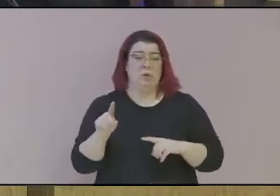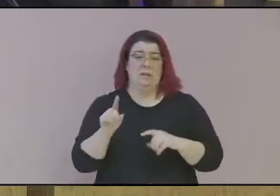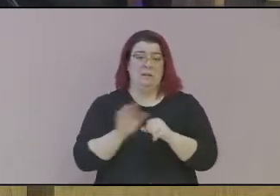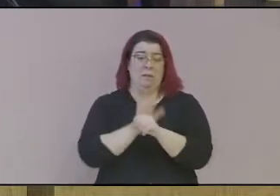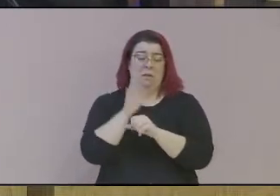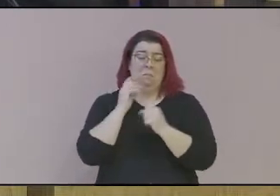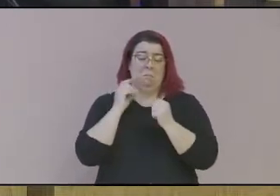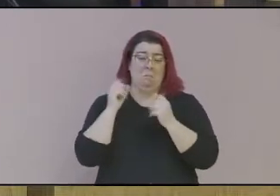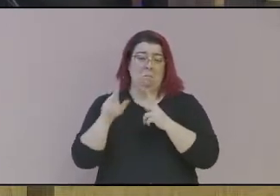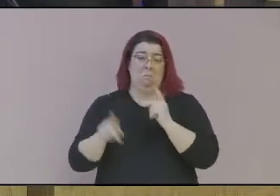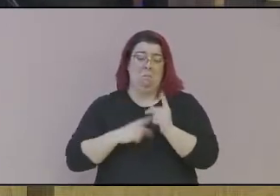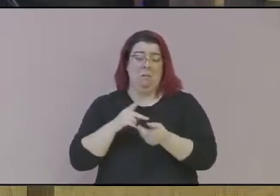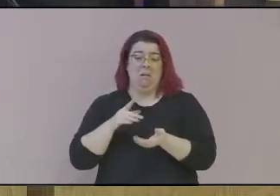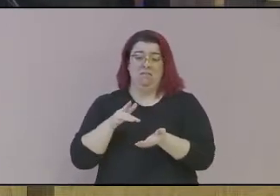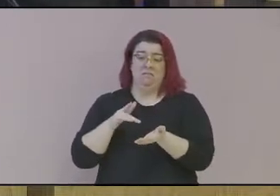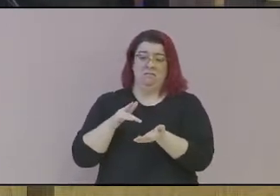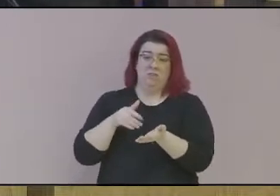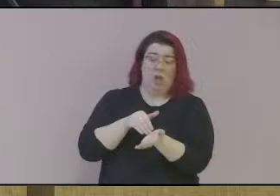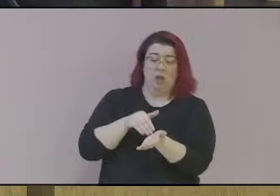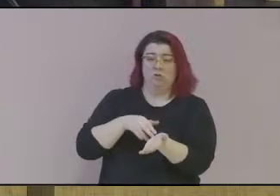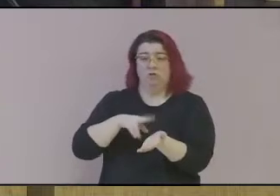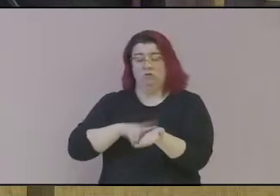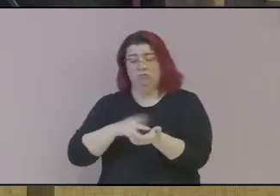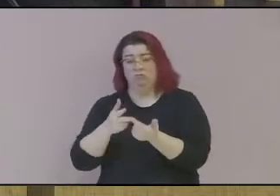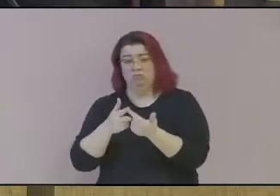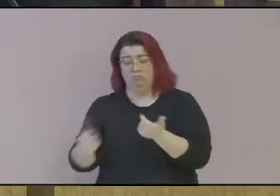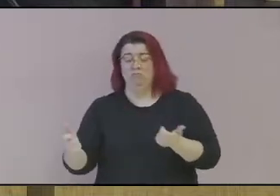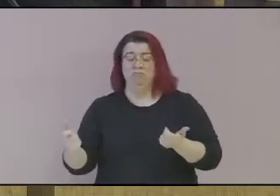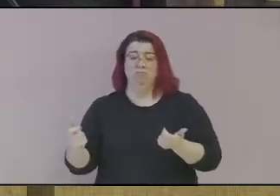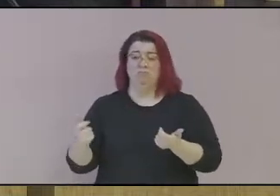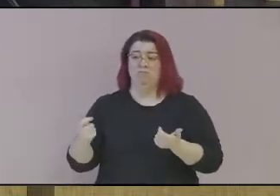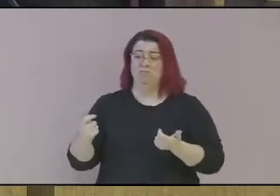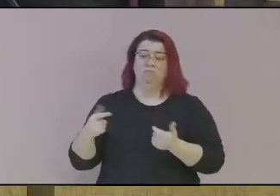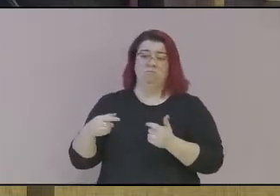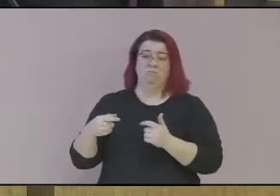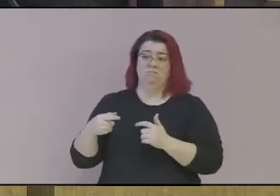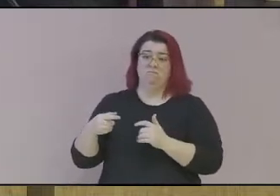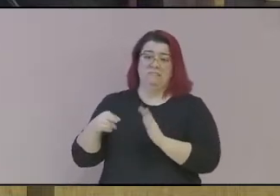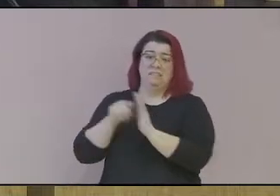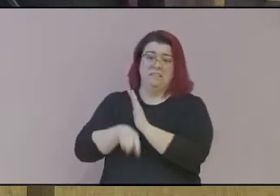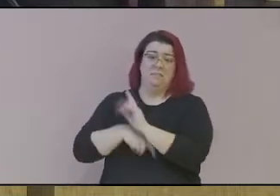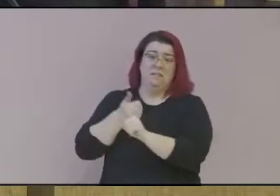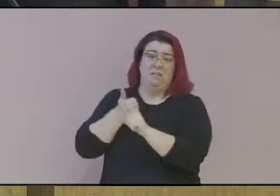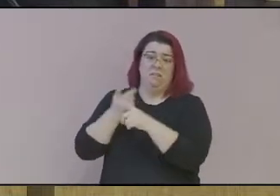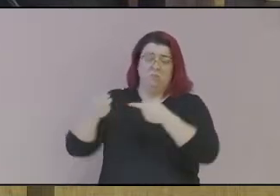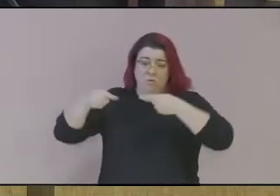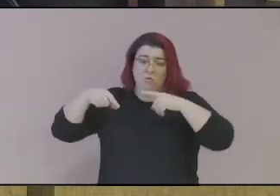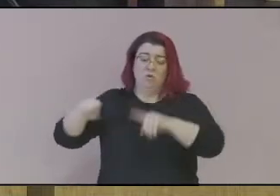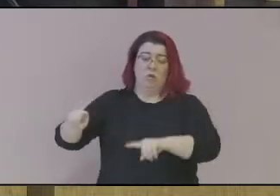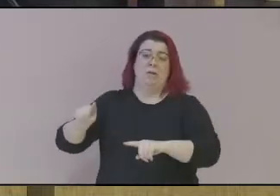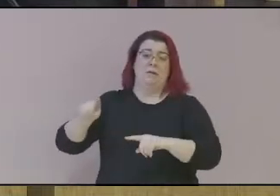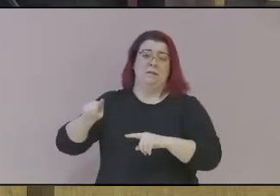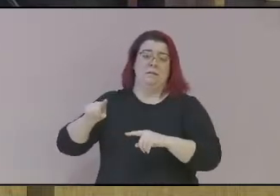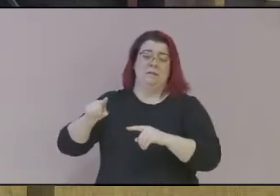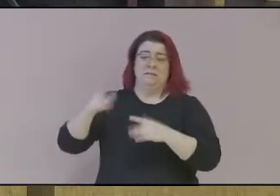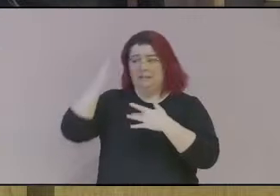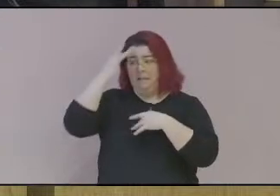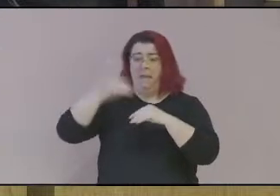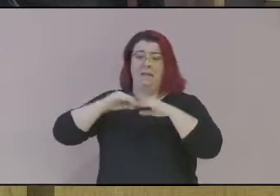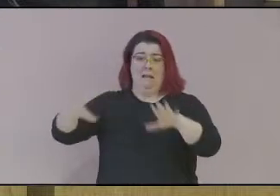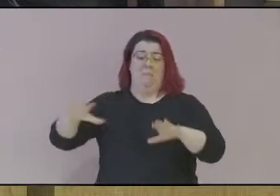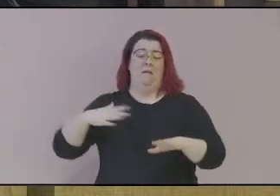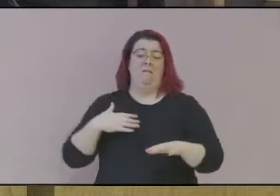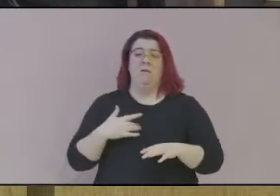people working around the clock, people leaving the medical profession, a lot of people leaving New York City. It was,